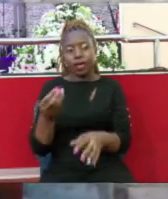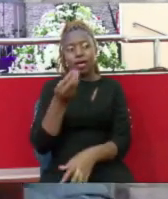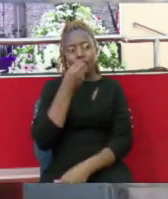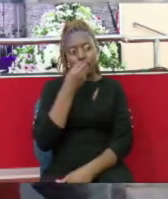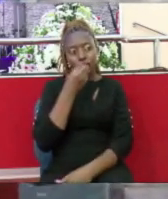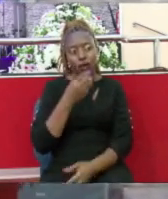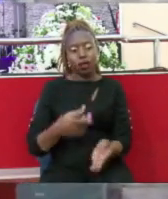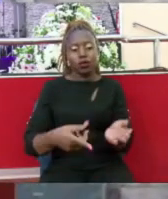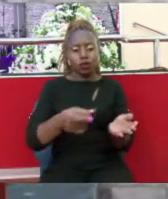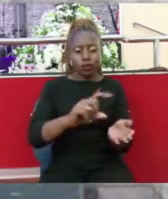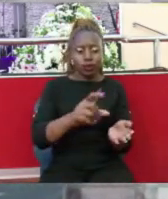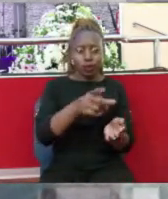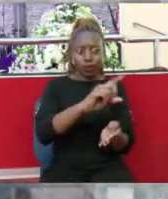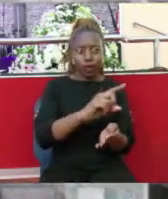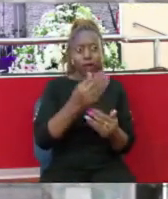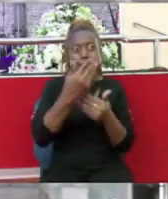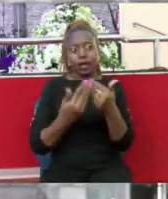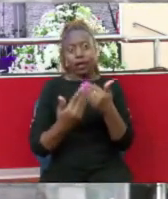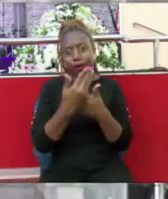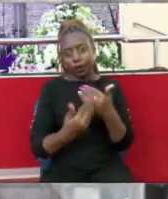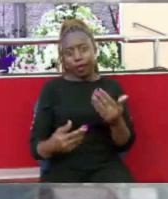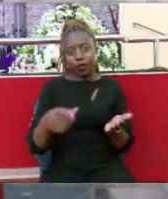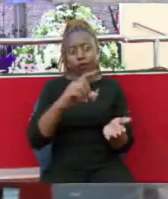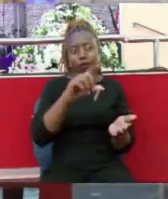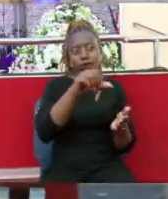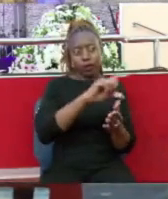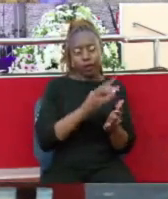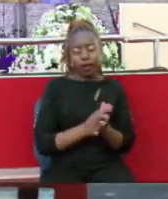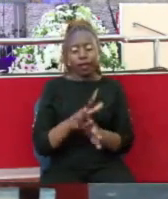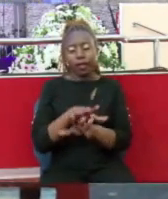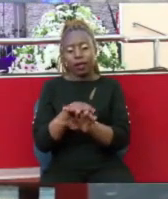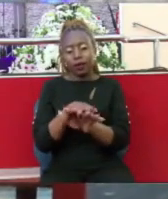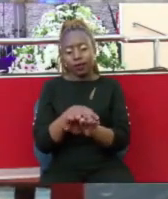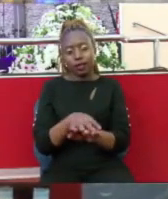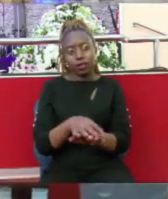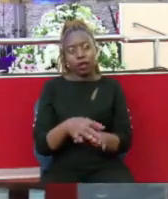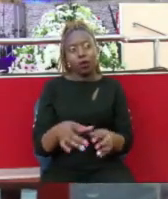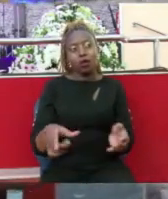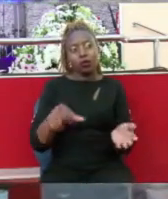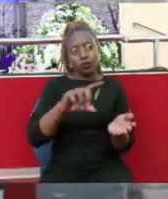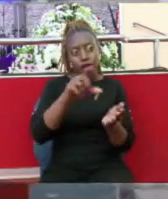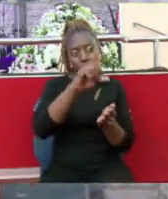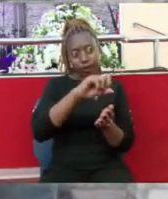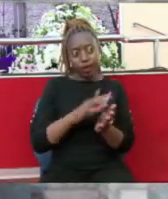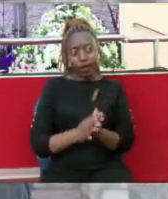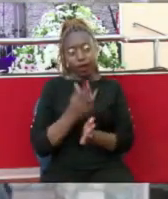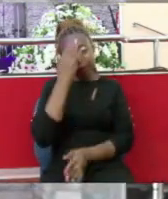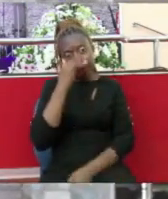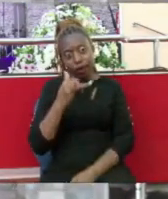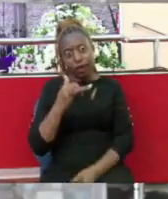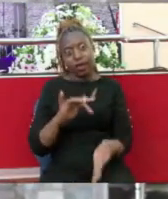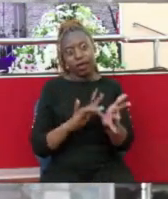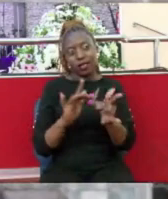zinaongezeka. The bread was multiplying. Mikate ikakuwa inaongezeka. The fish was multiplying. Na samaki wakawa wanaongezeka. Because Jesus was